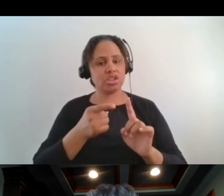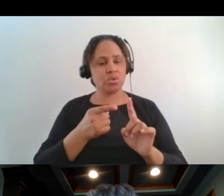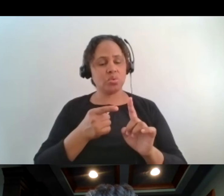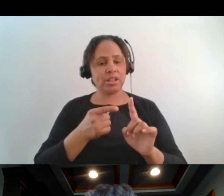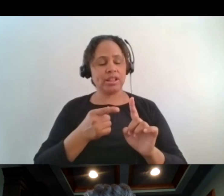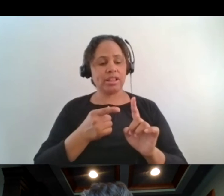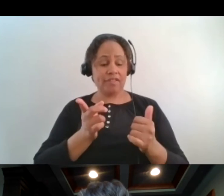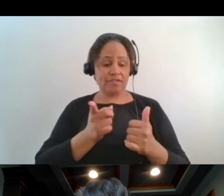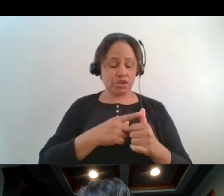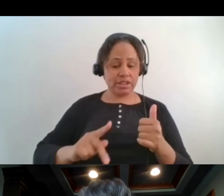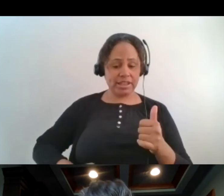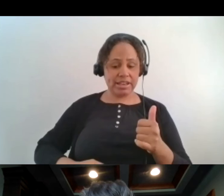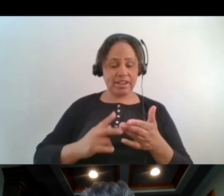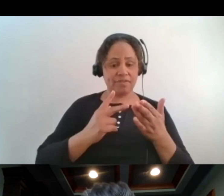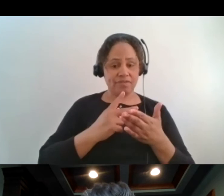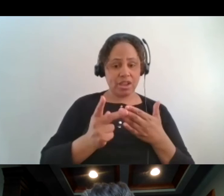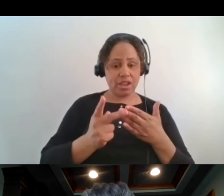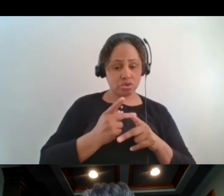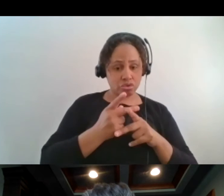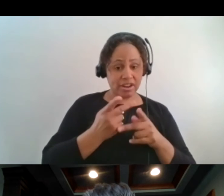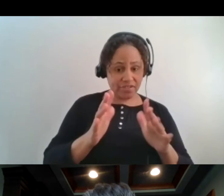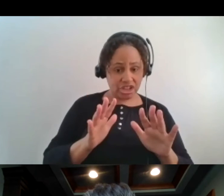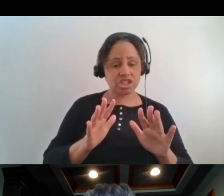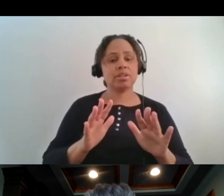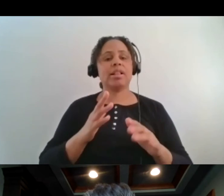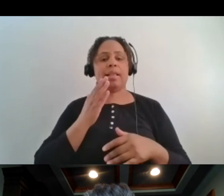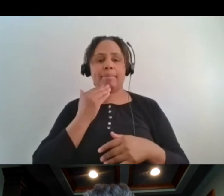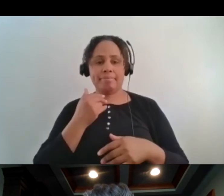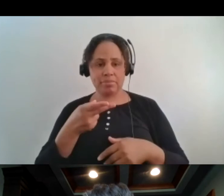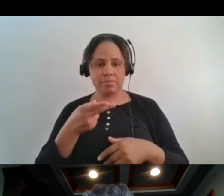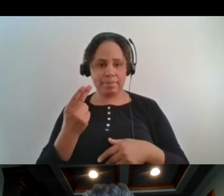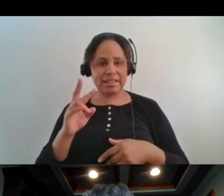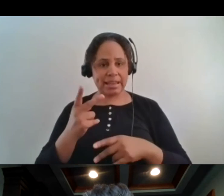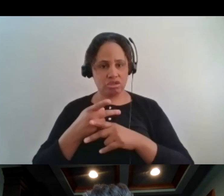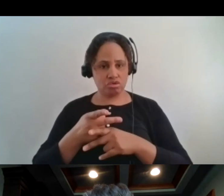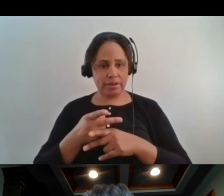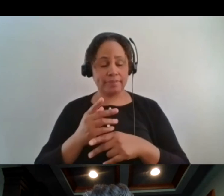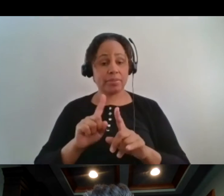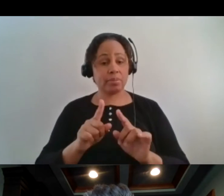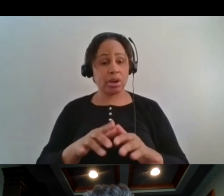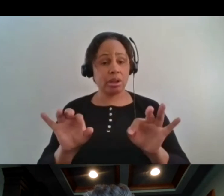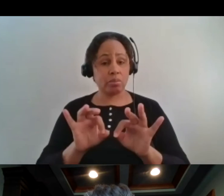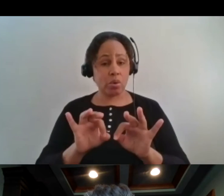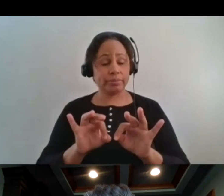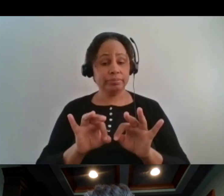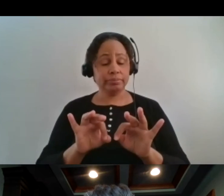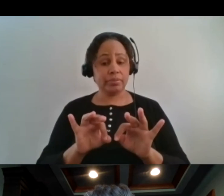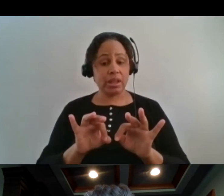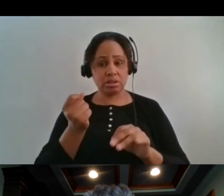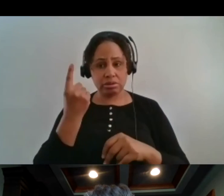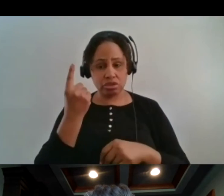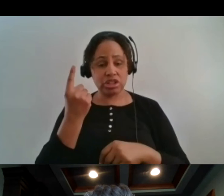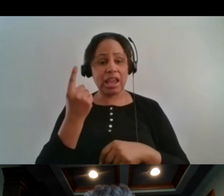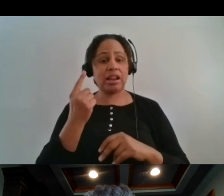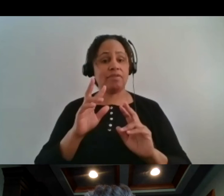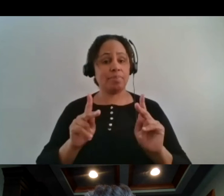first and then your diabetes second. The important factors to know, though, are for people with diabetes that's diet